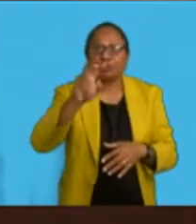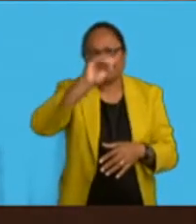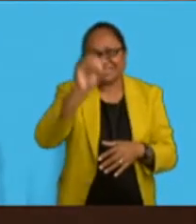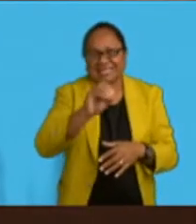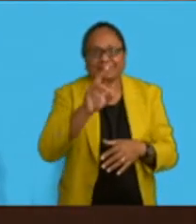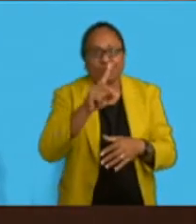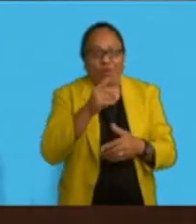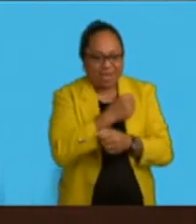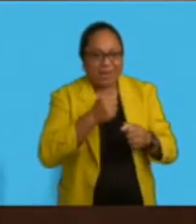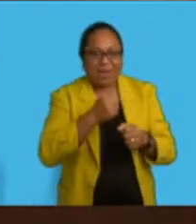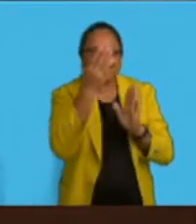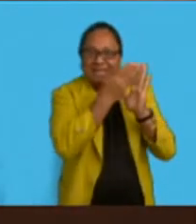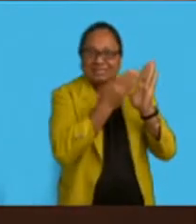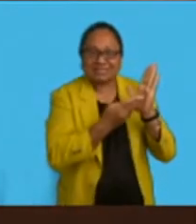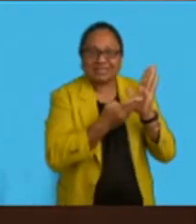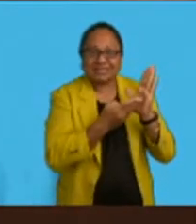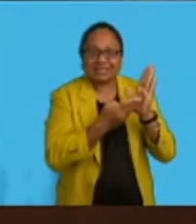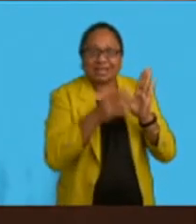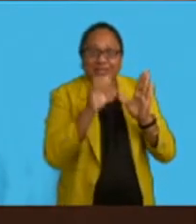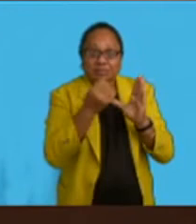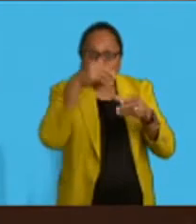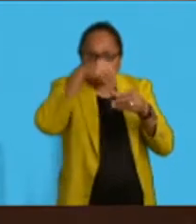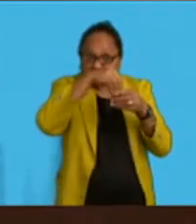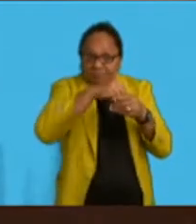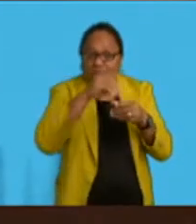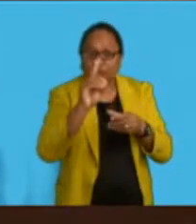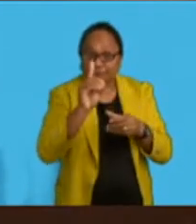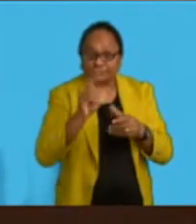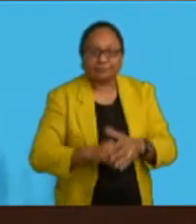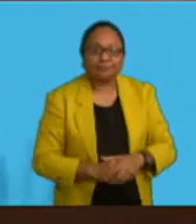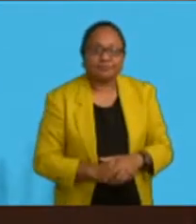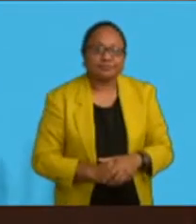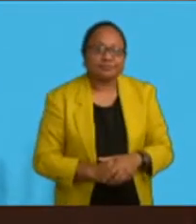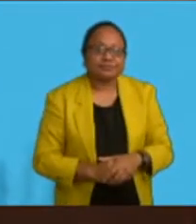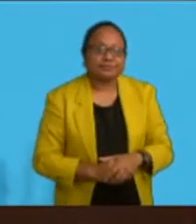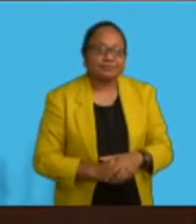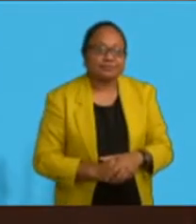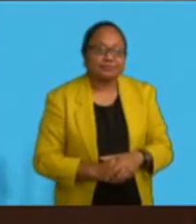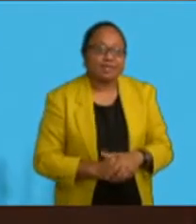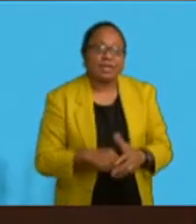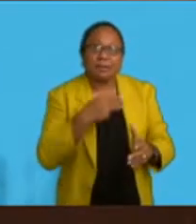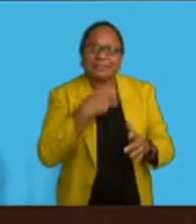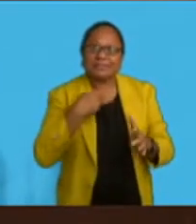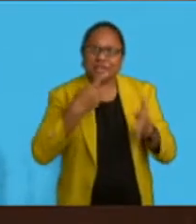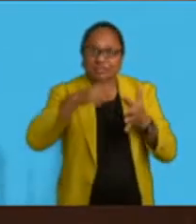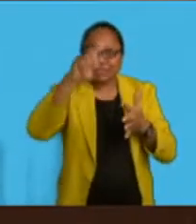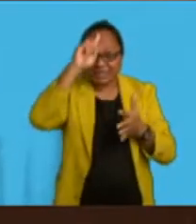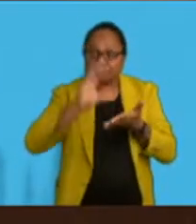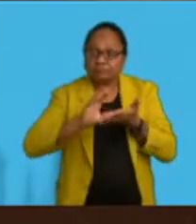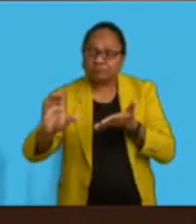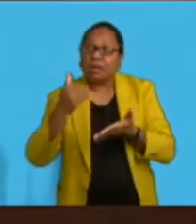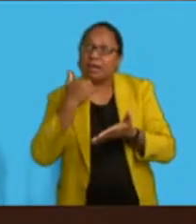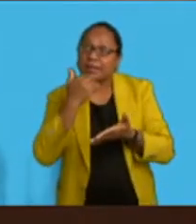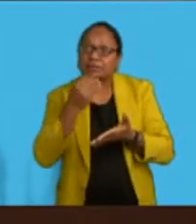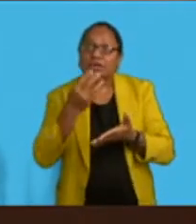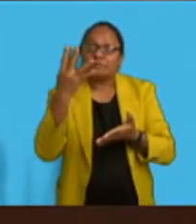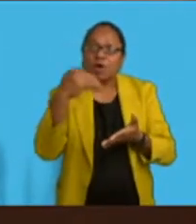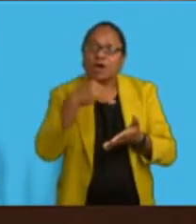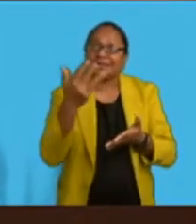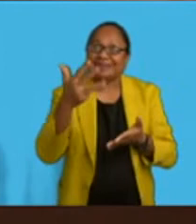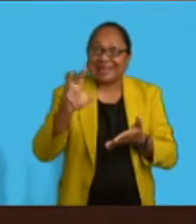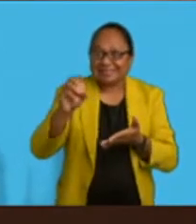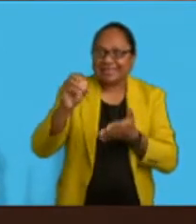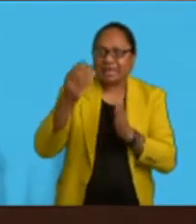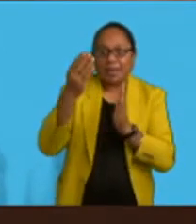budget. Here is the breakdown of the significant changes for this budget, Madam Speaker. The Ministry of Education will have a total budget of $490